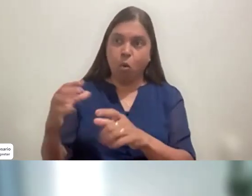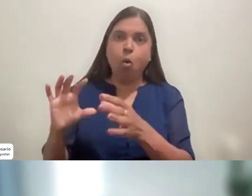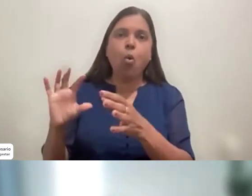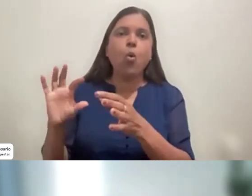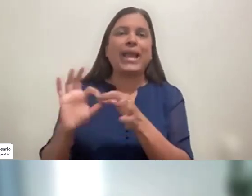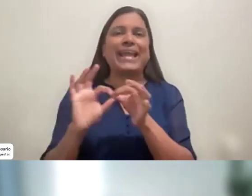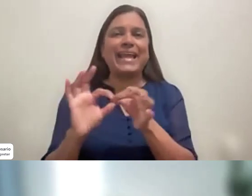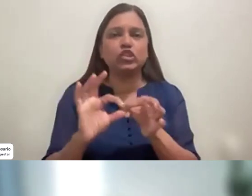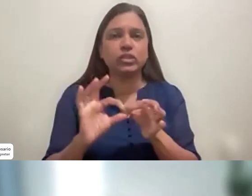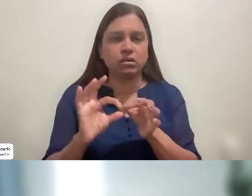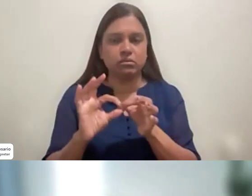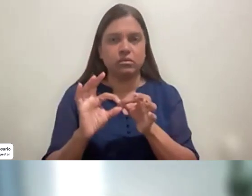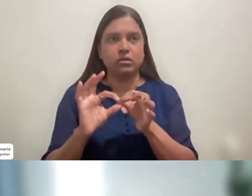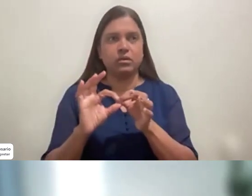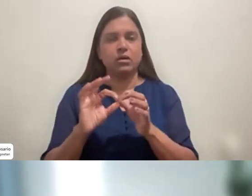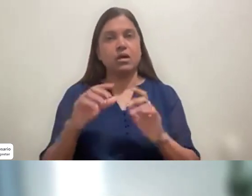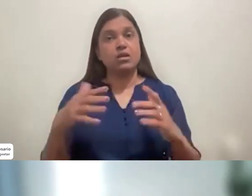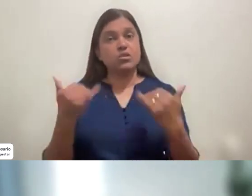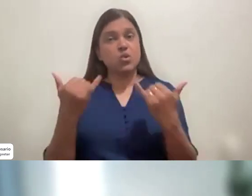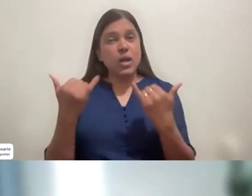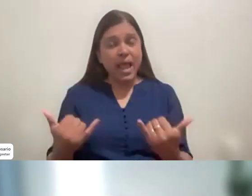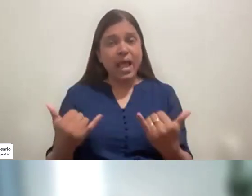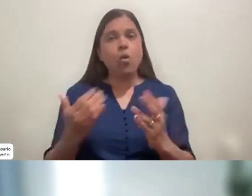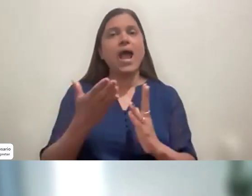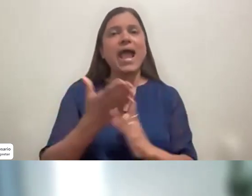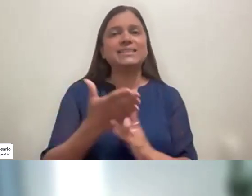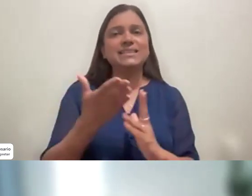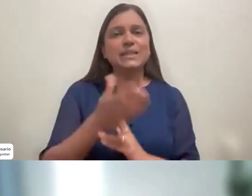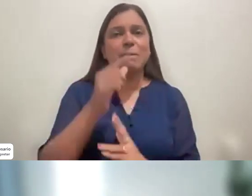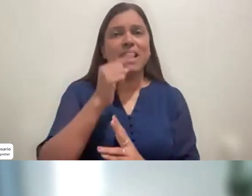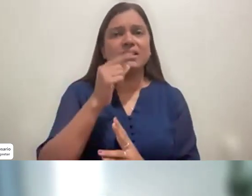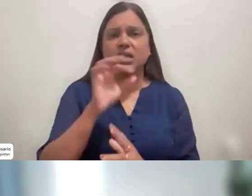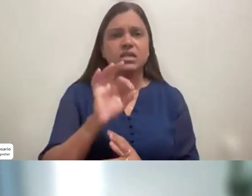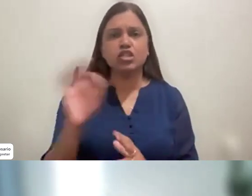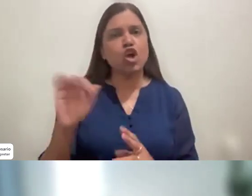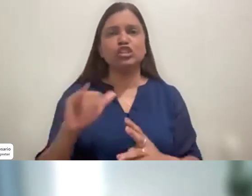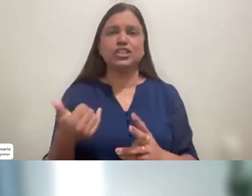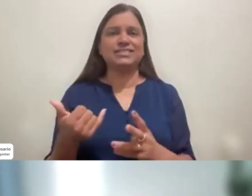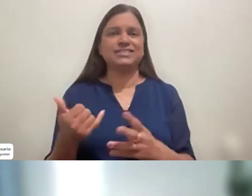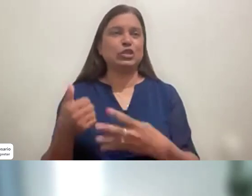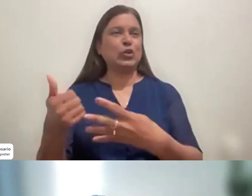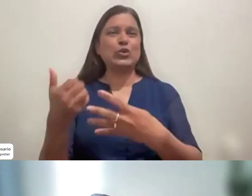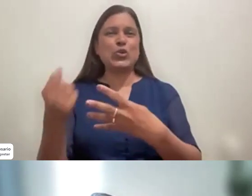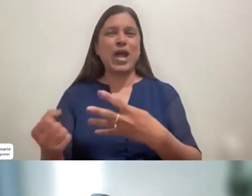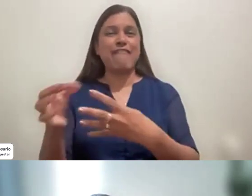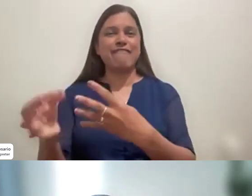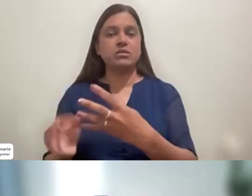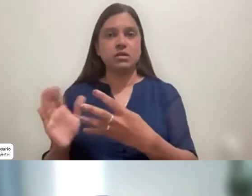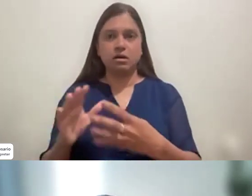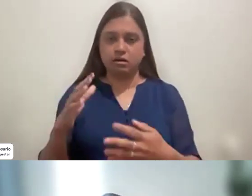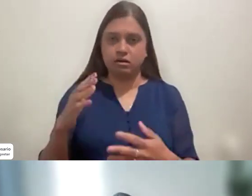not a feature anymore. It's a fundamental right, because especially when we talk about all sorts